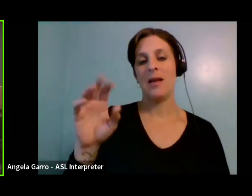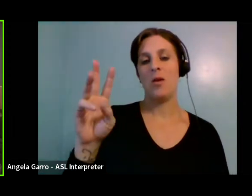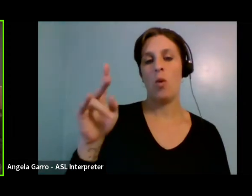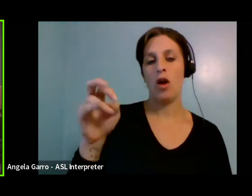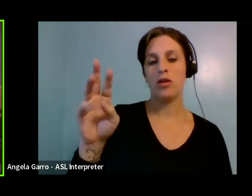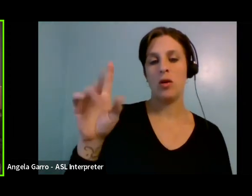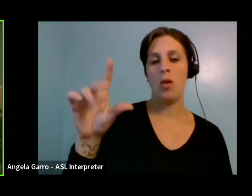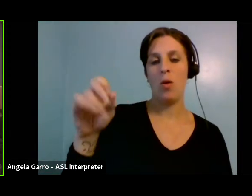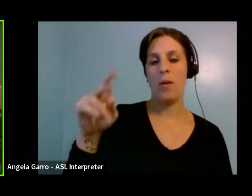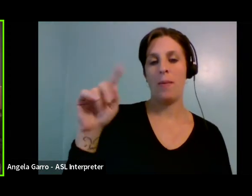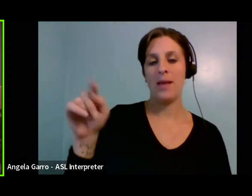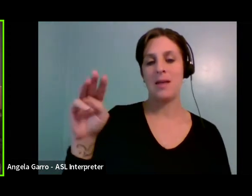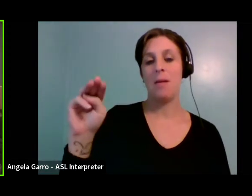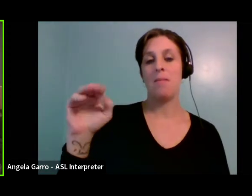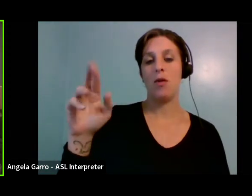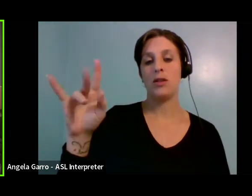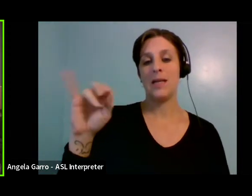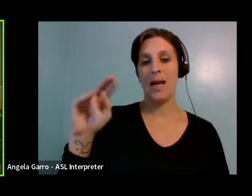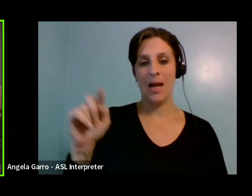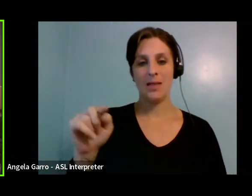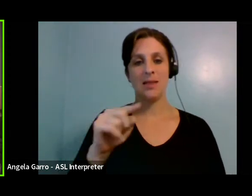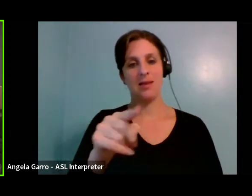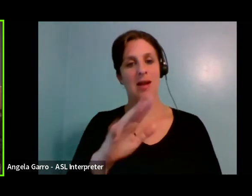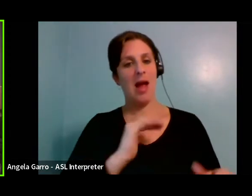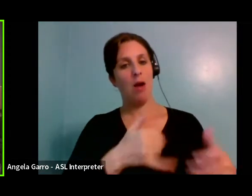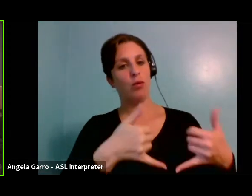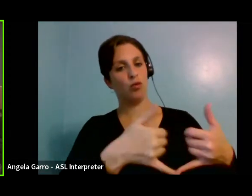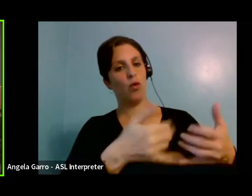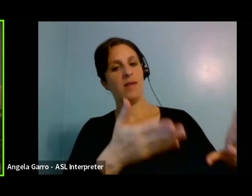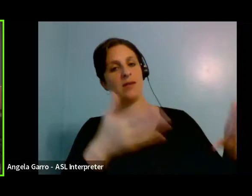And so, yeah.